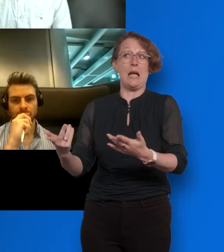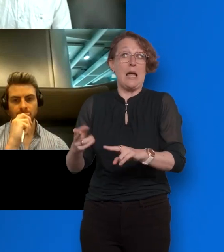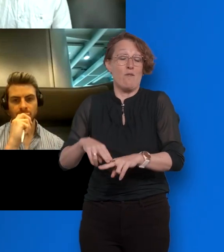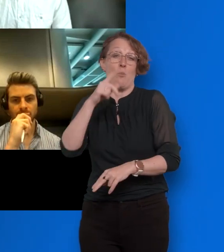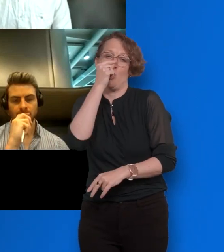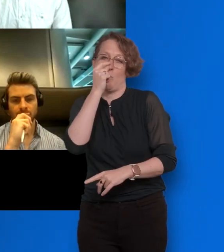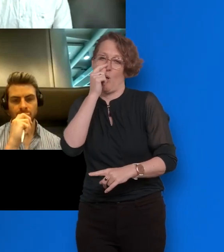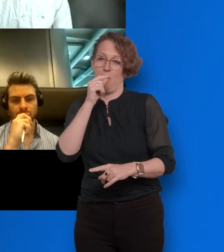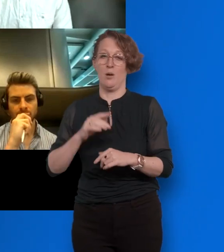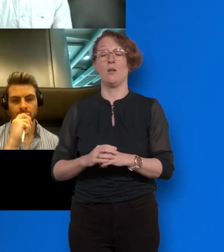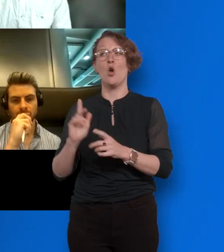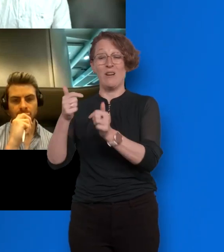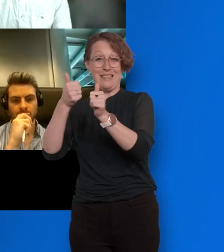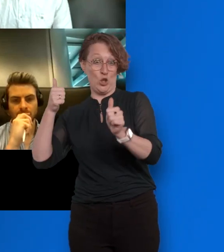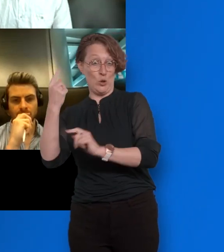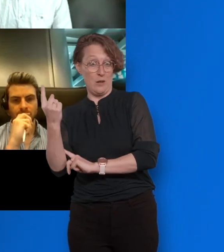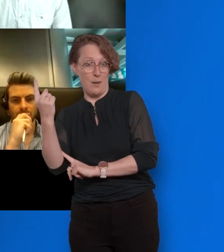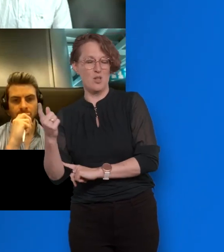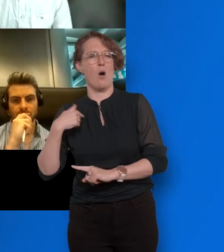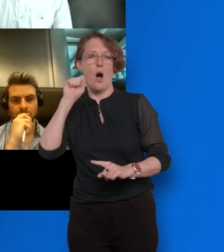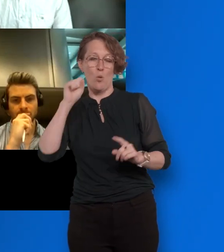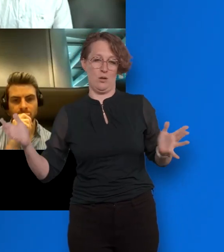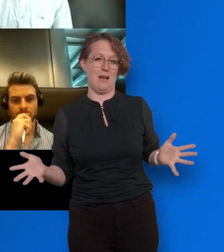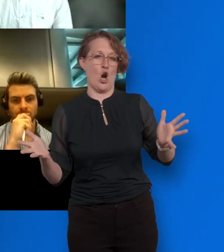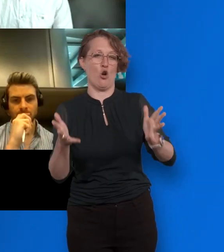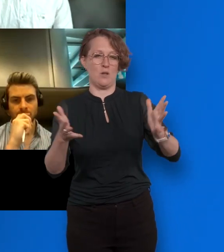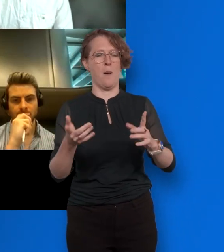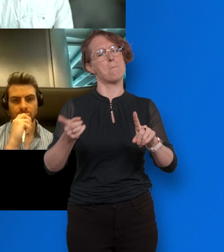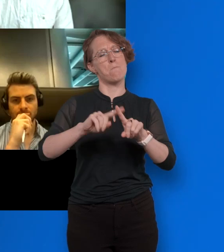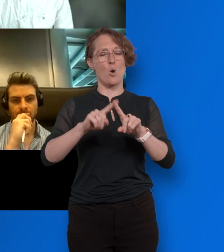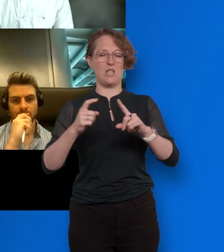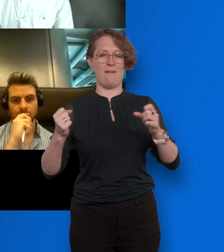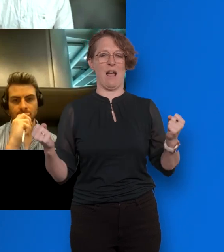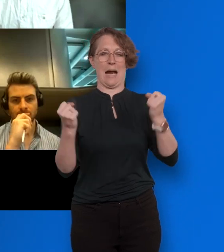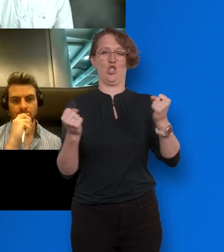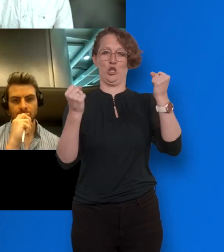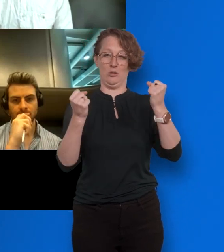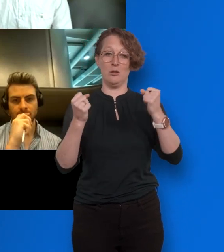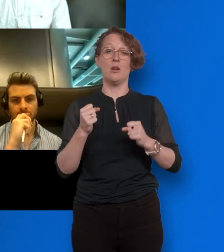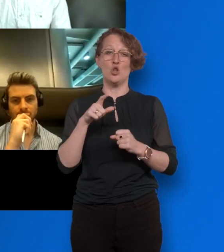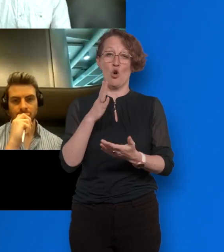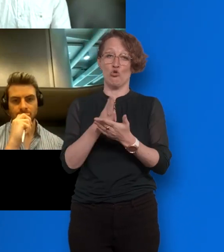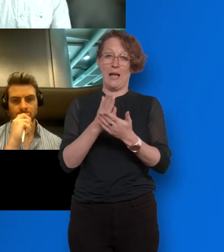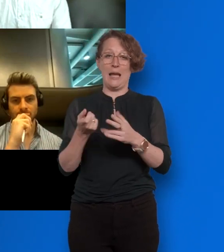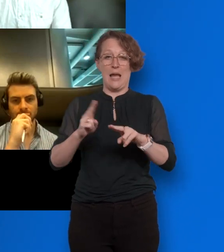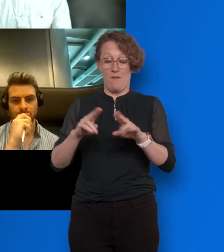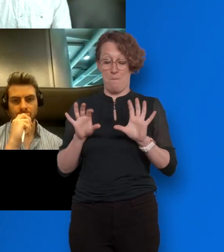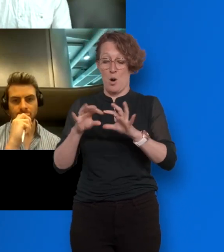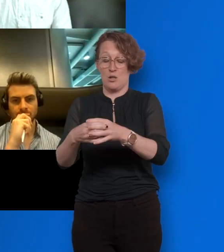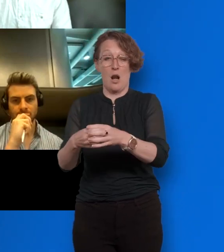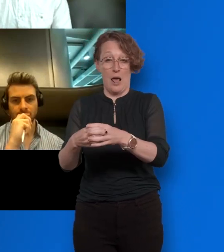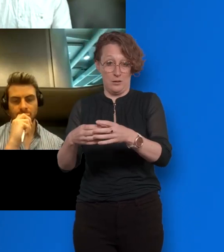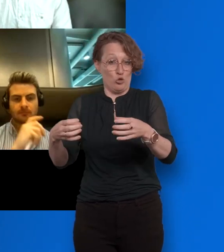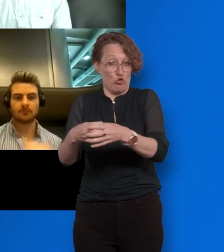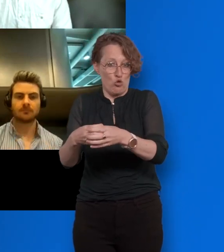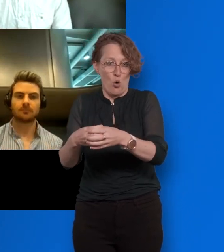From the institutional point of view, I would encourage a positive action approach, such that where you have marginalized groups that are